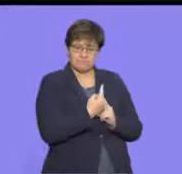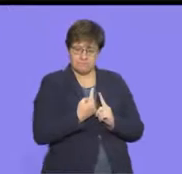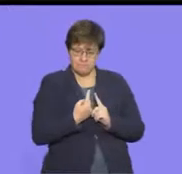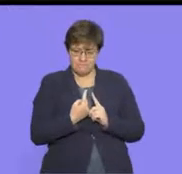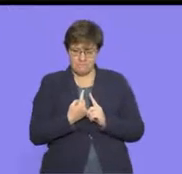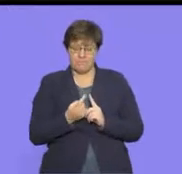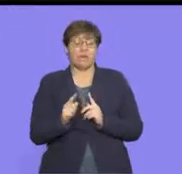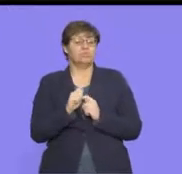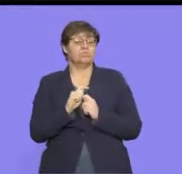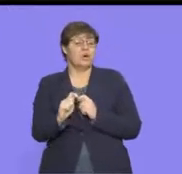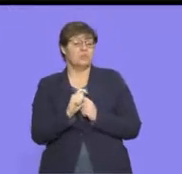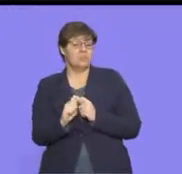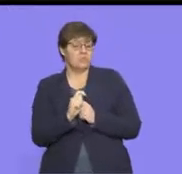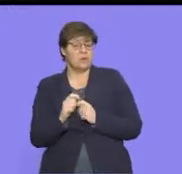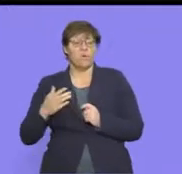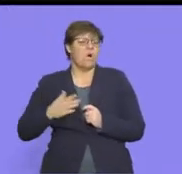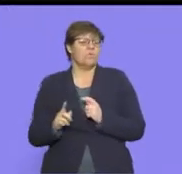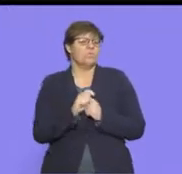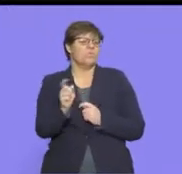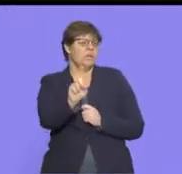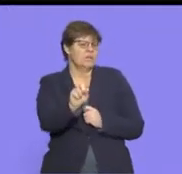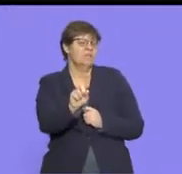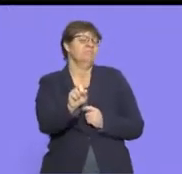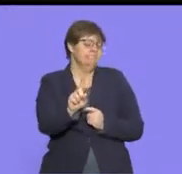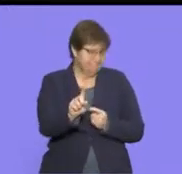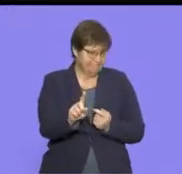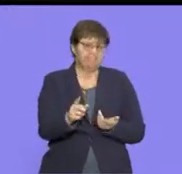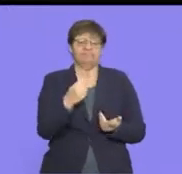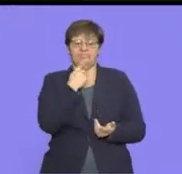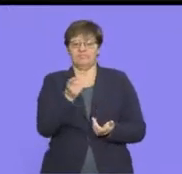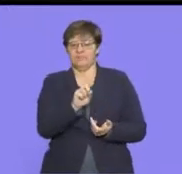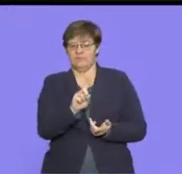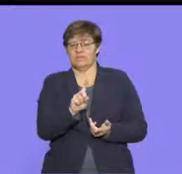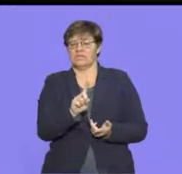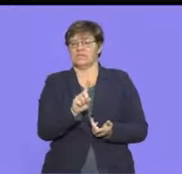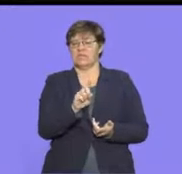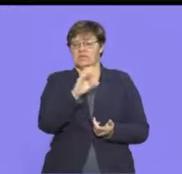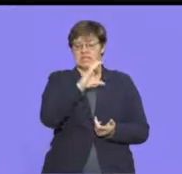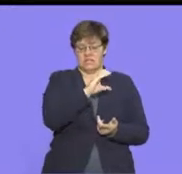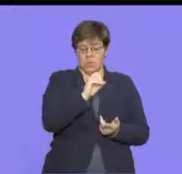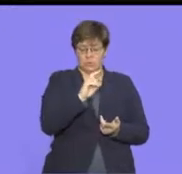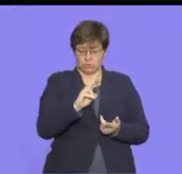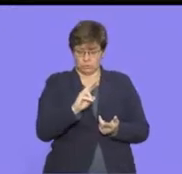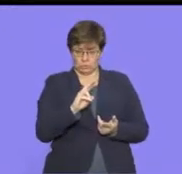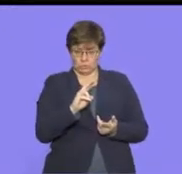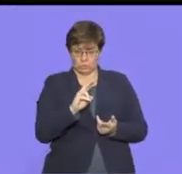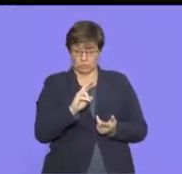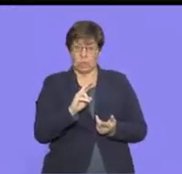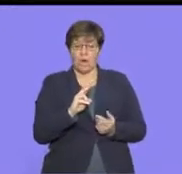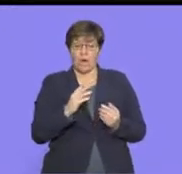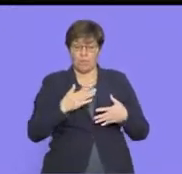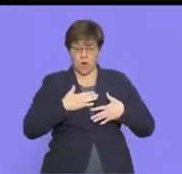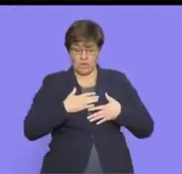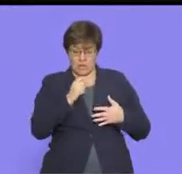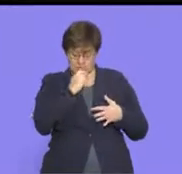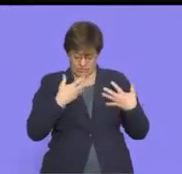is when we talk about transport, what do we want to transport? As we said before, I want to transport carbon dioxide out of